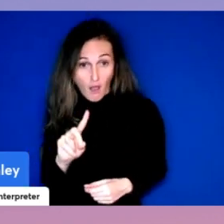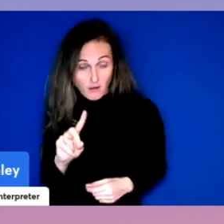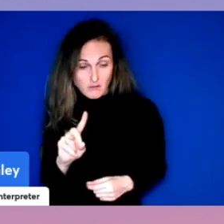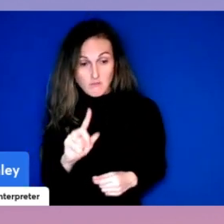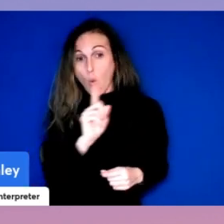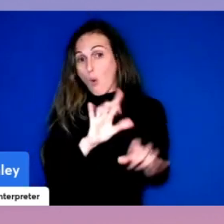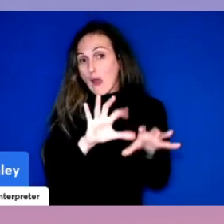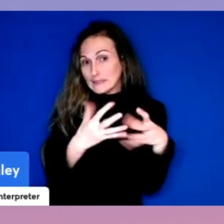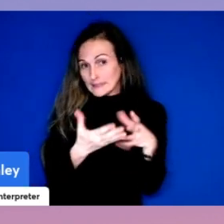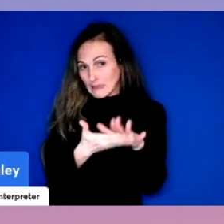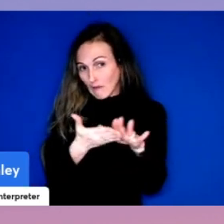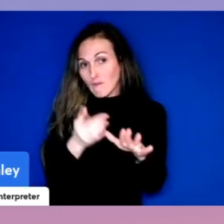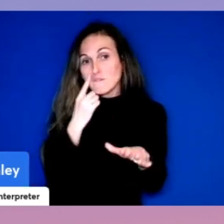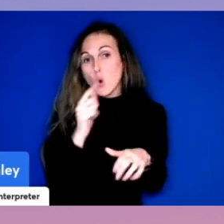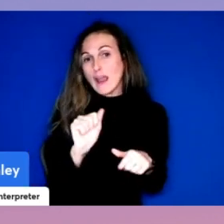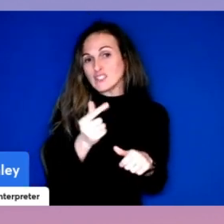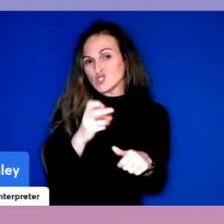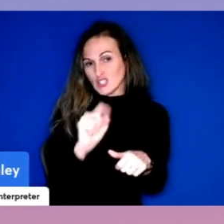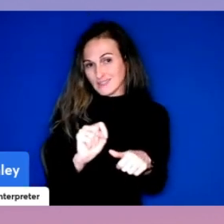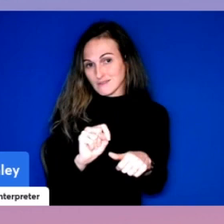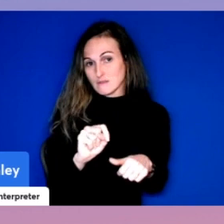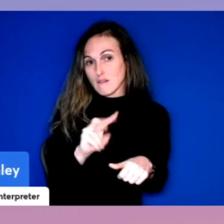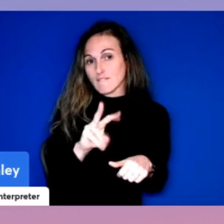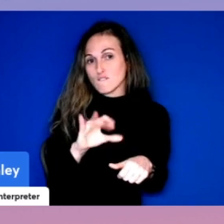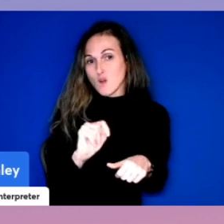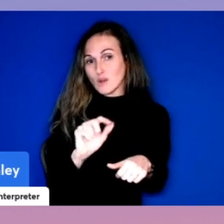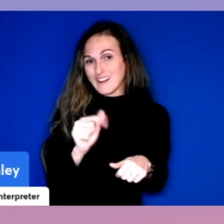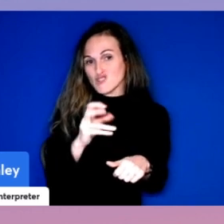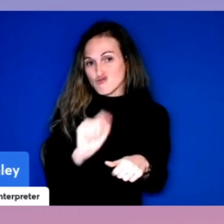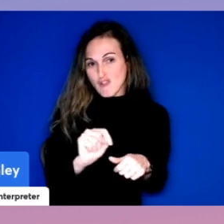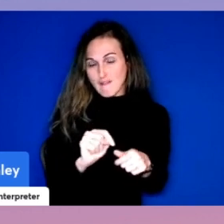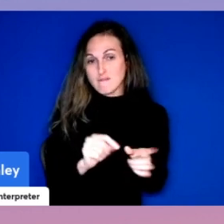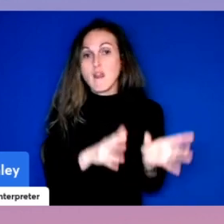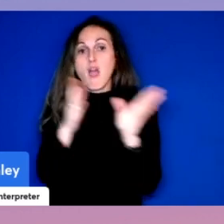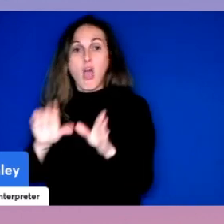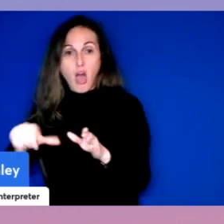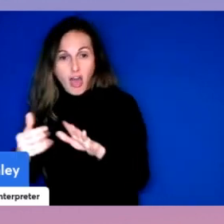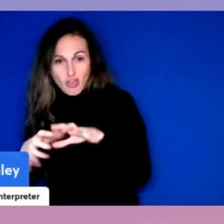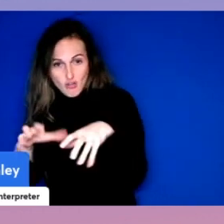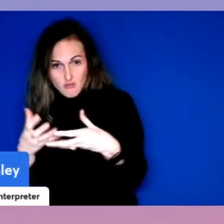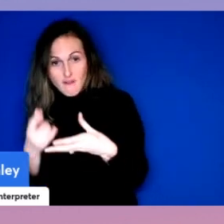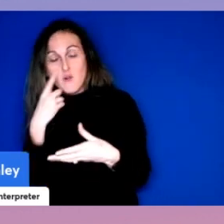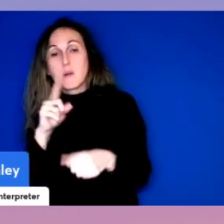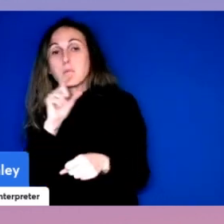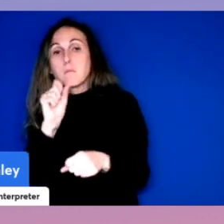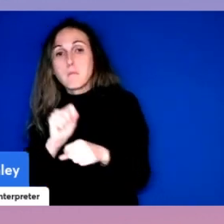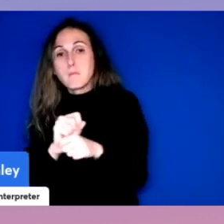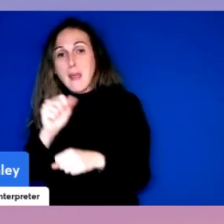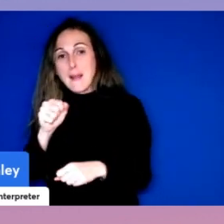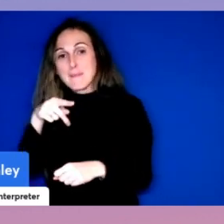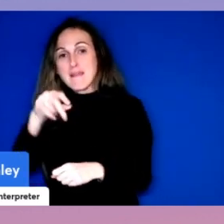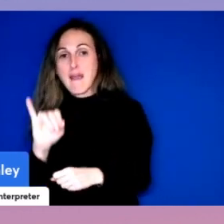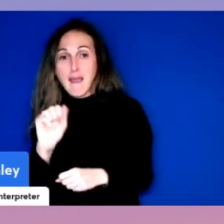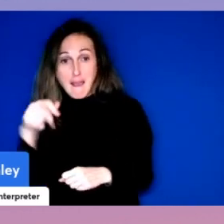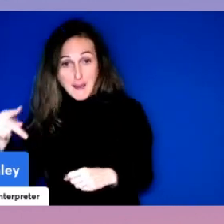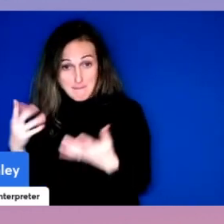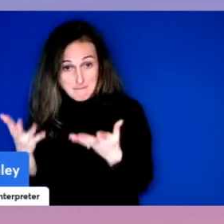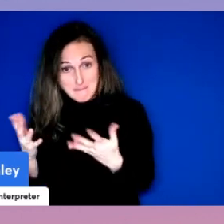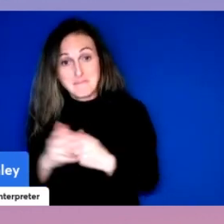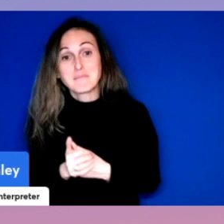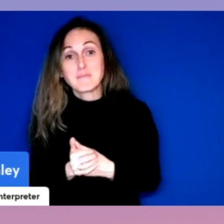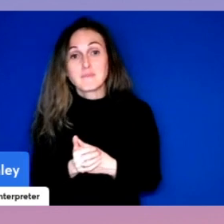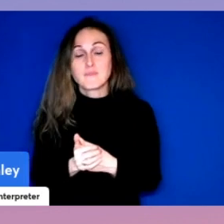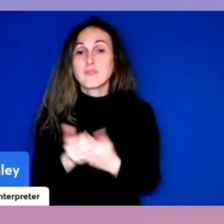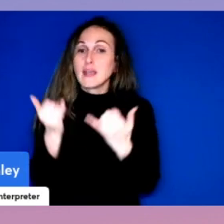the agent, the Vault agent, and the other one is for my actual API application. All right.